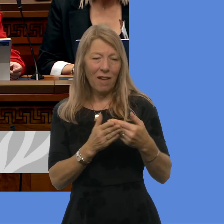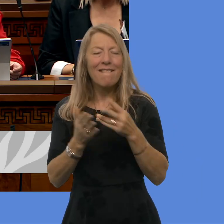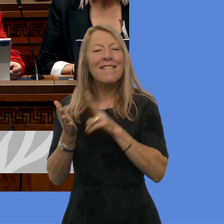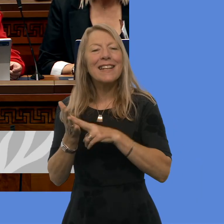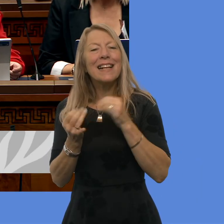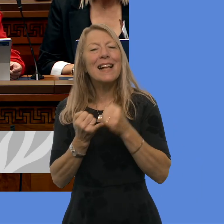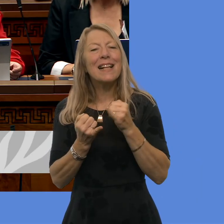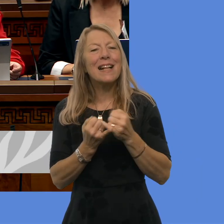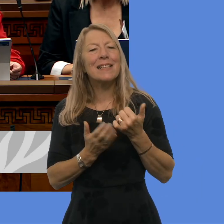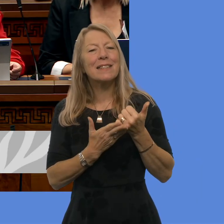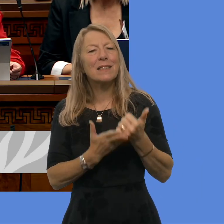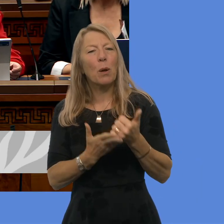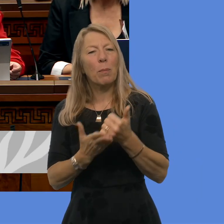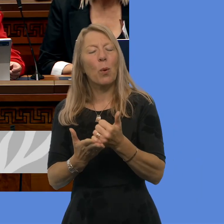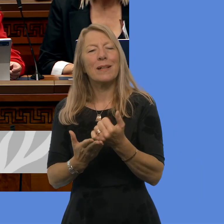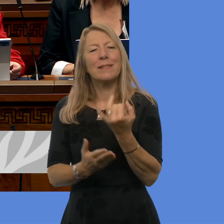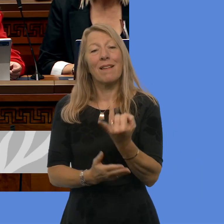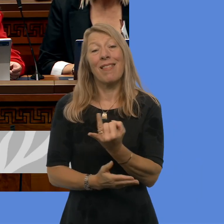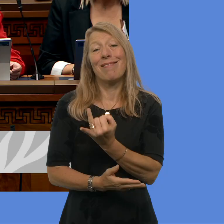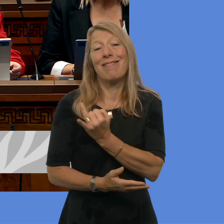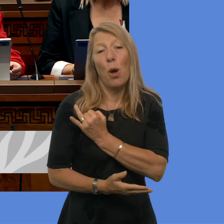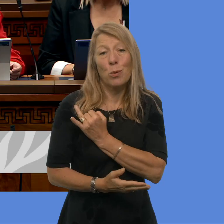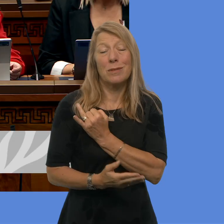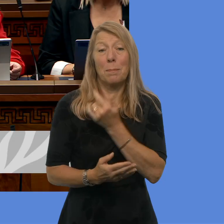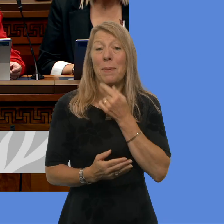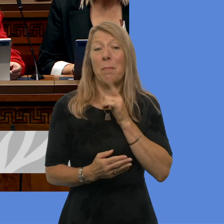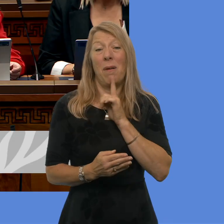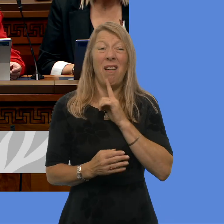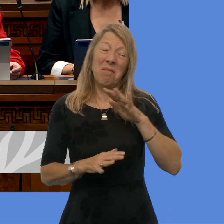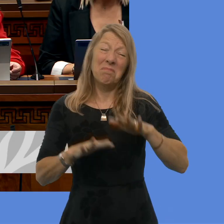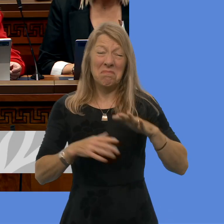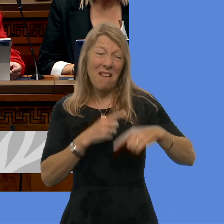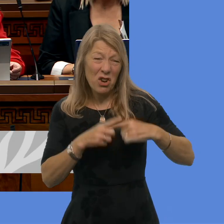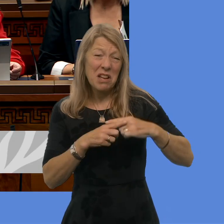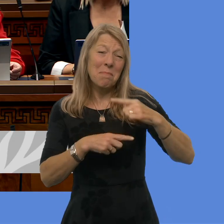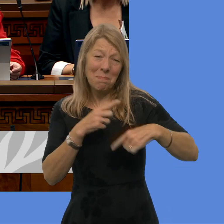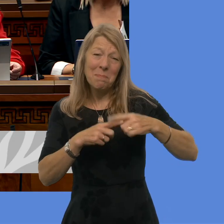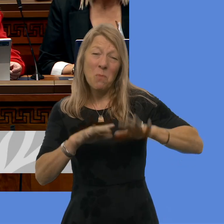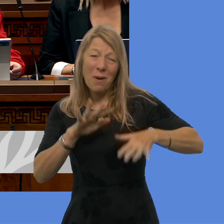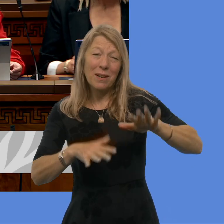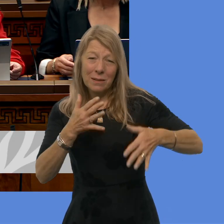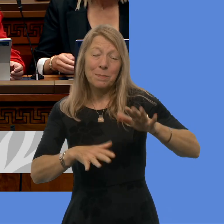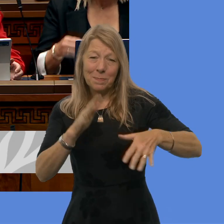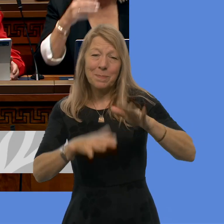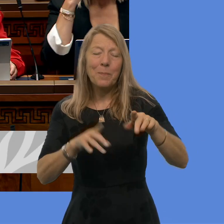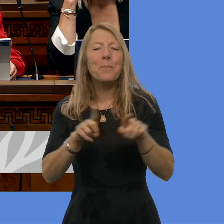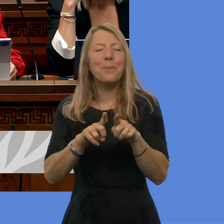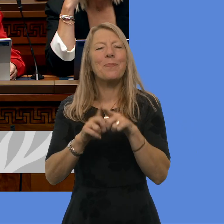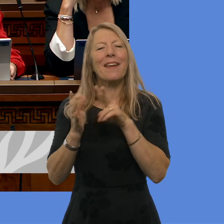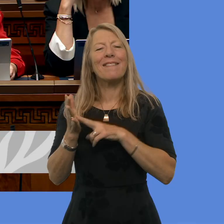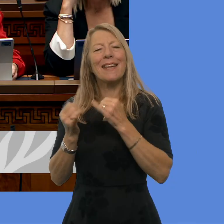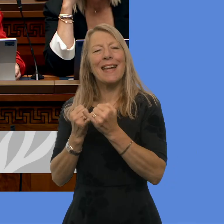of 7,000 individuals per year across 3 delivery areas. In addition, VSS, in partnership with its